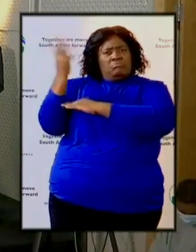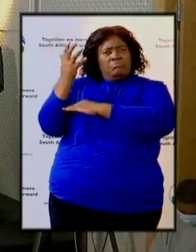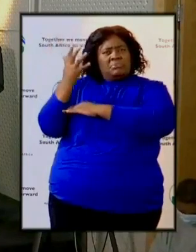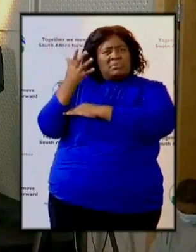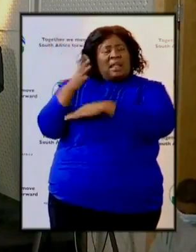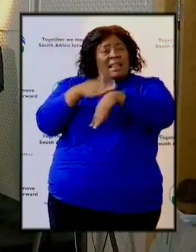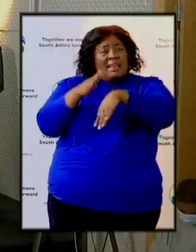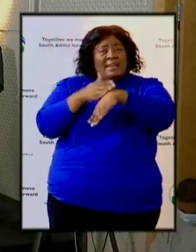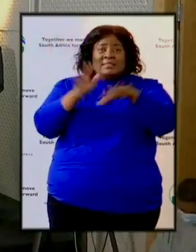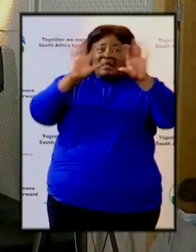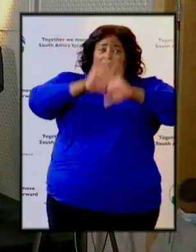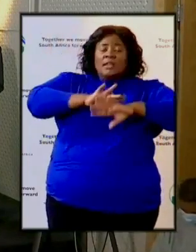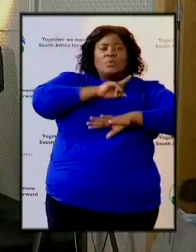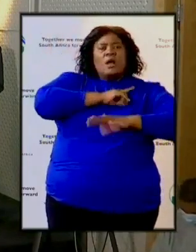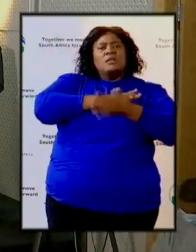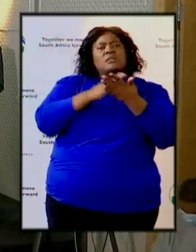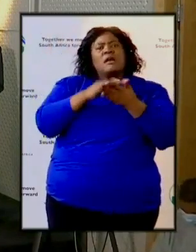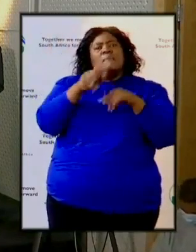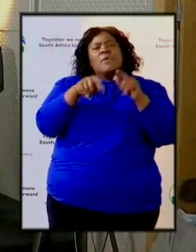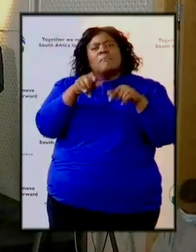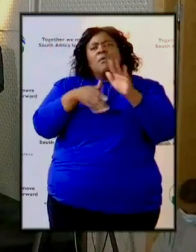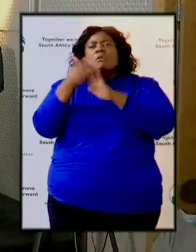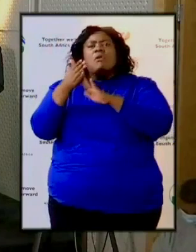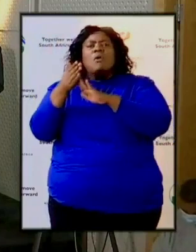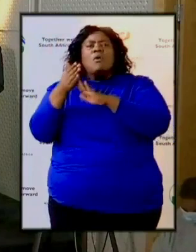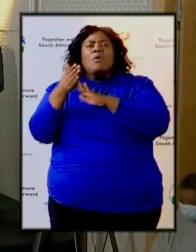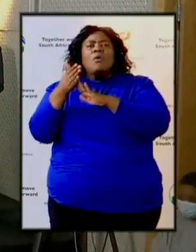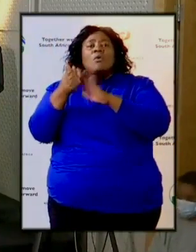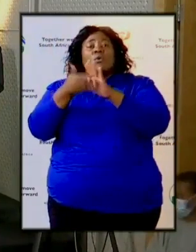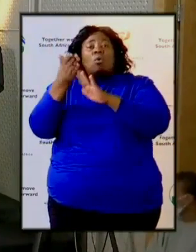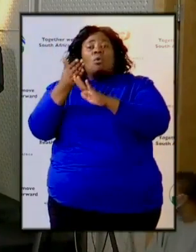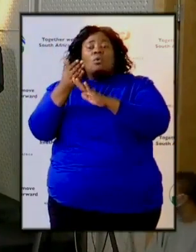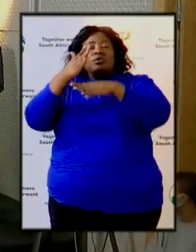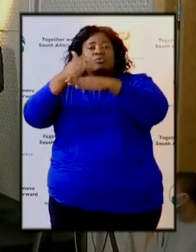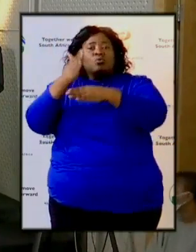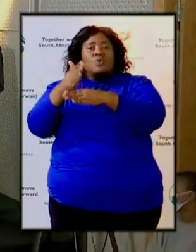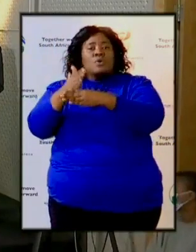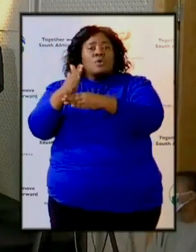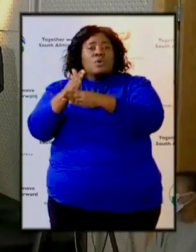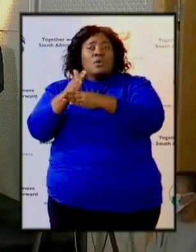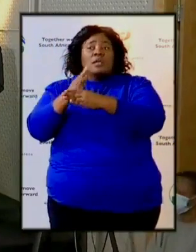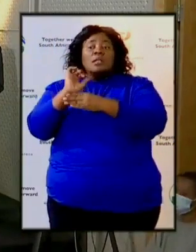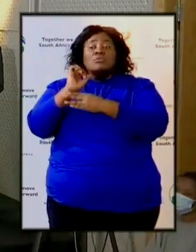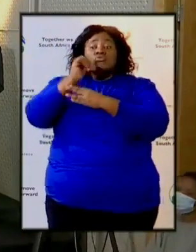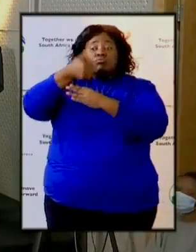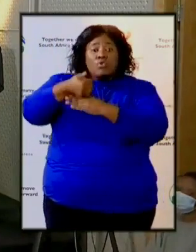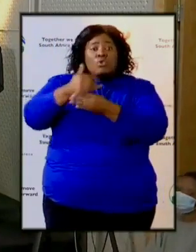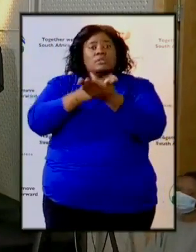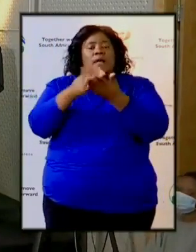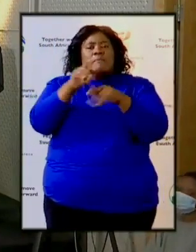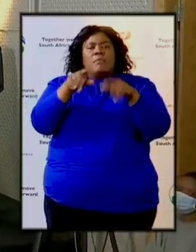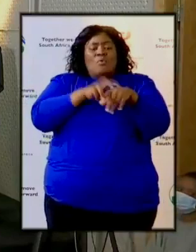that some of our people need to work the next day, and some of our people need this information early